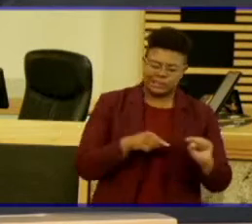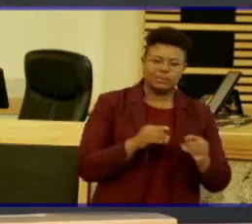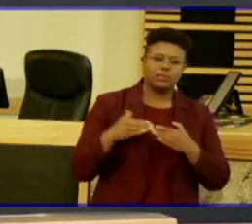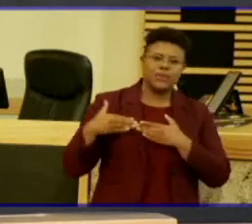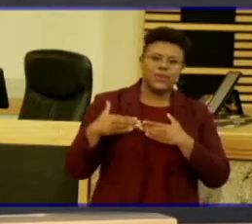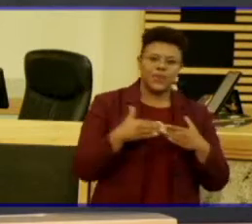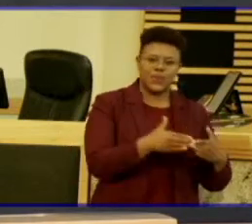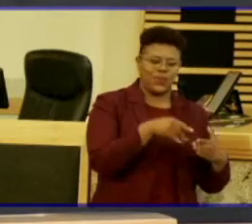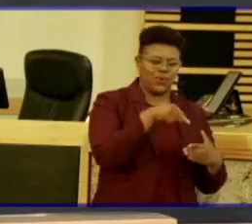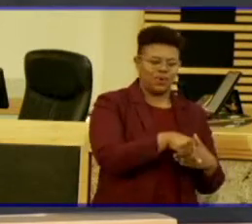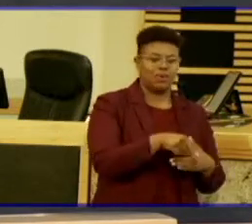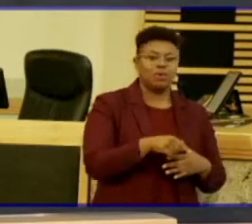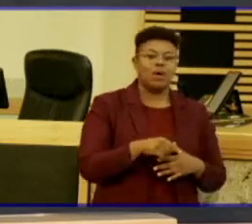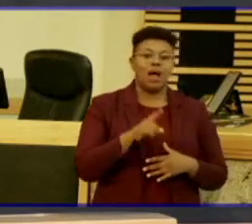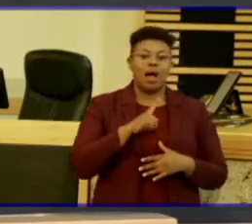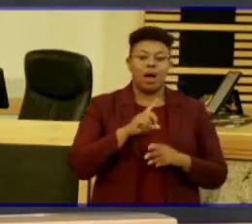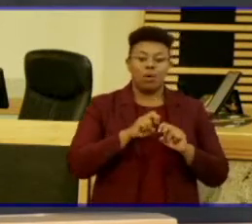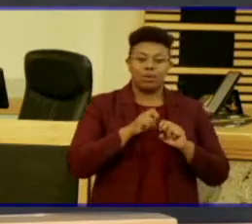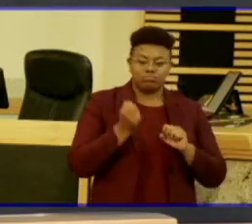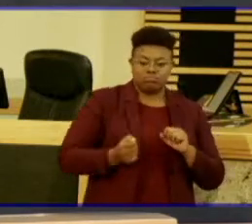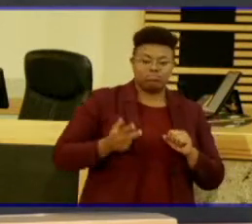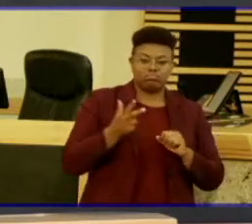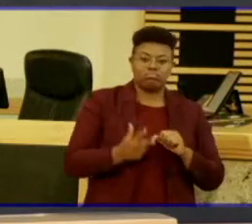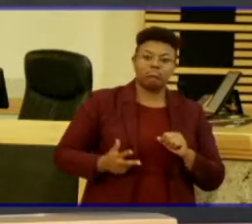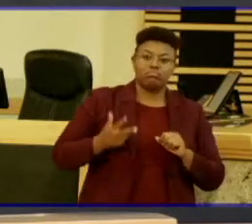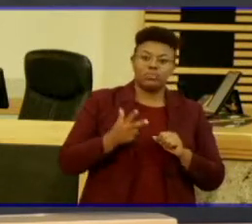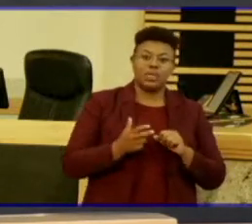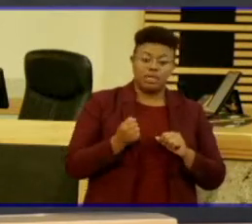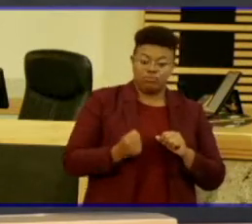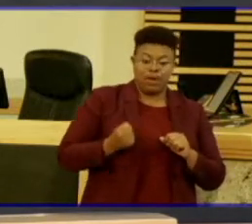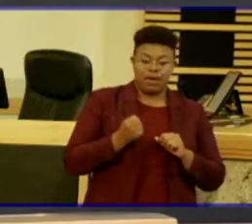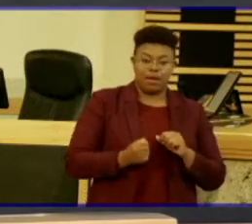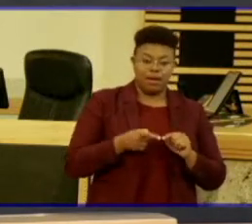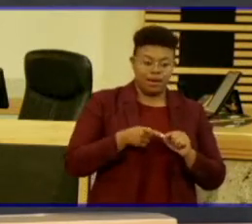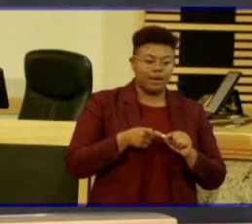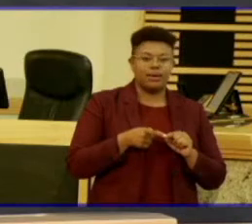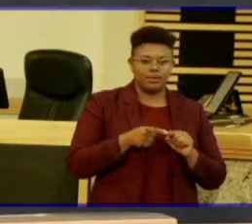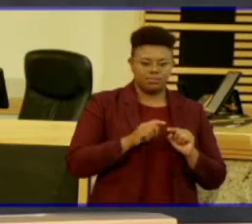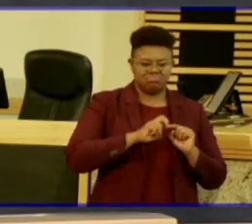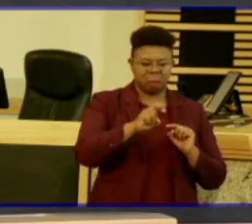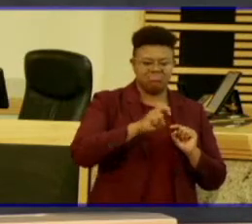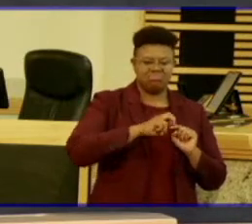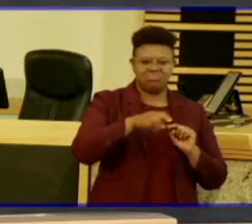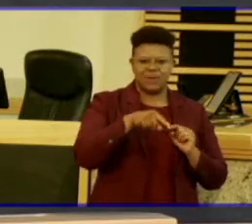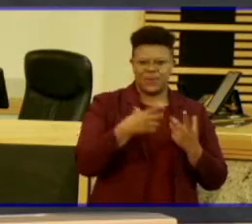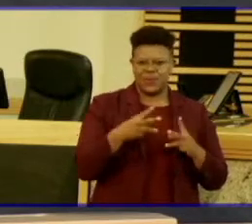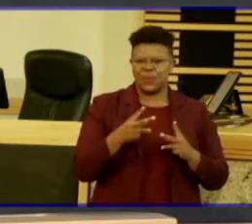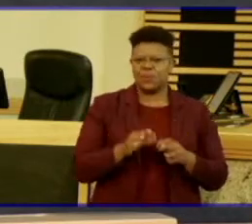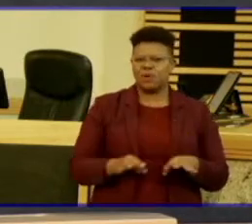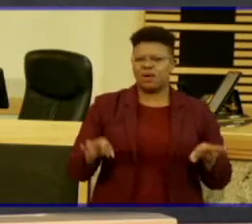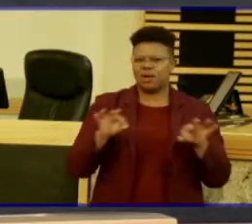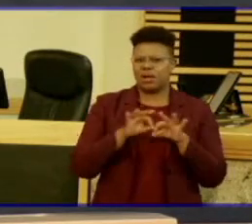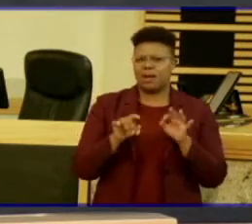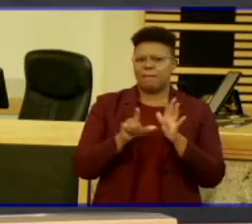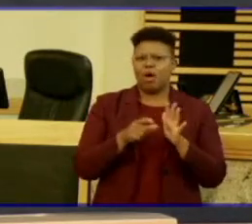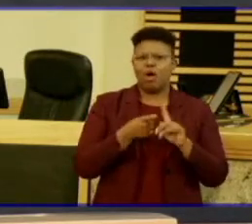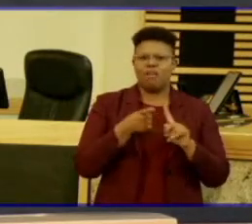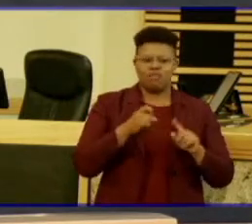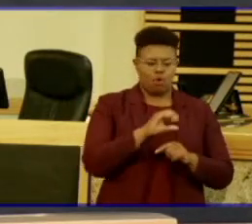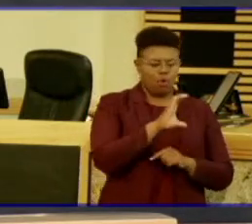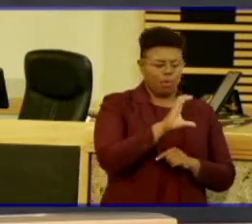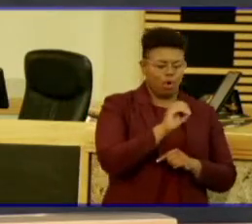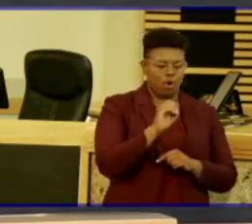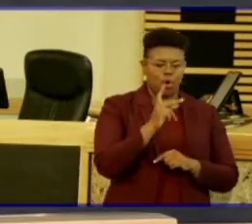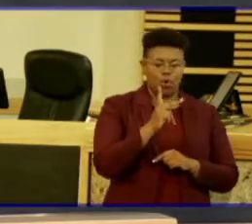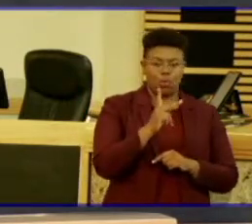lines are critical to improve trade routes in the province. The branch lines from Cookhouse to Blaney and the East London